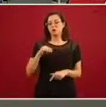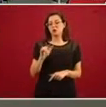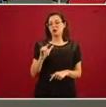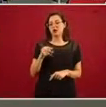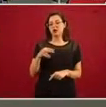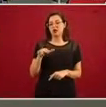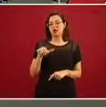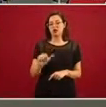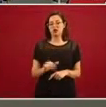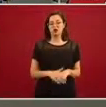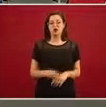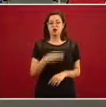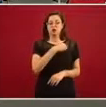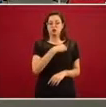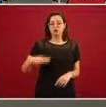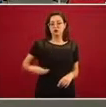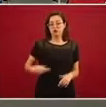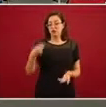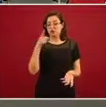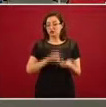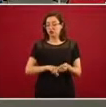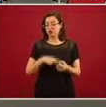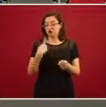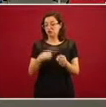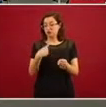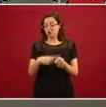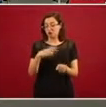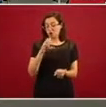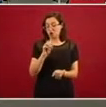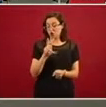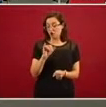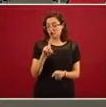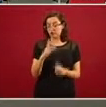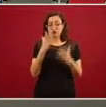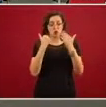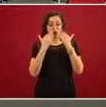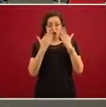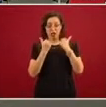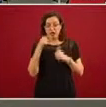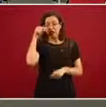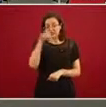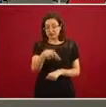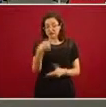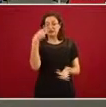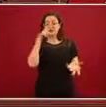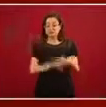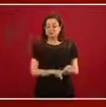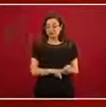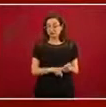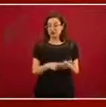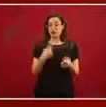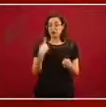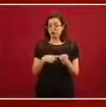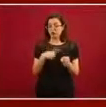I want to ask about the municipalities that are COVID-free. These